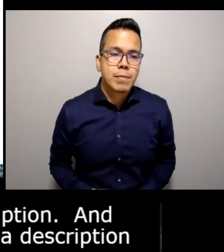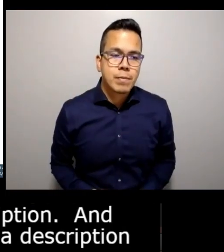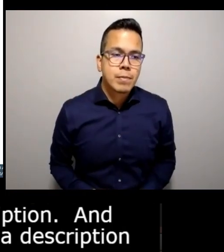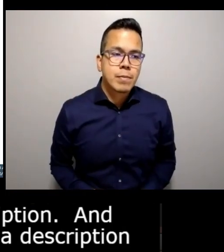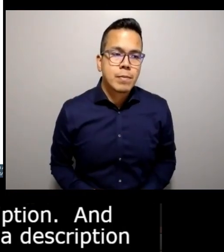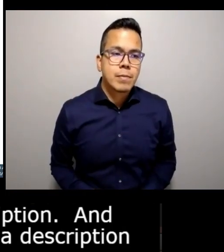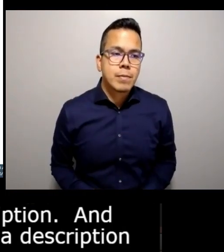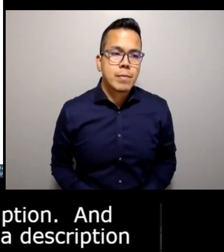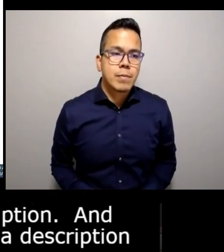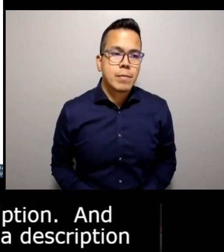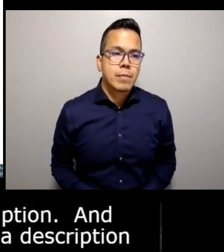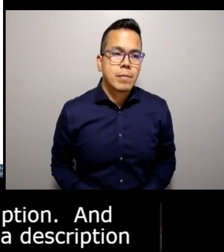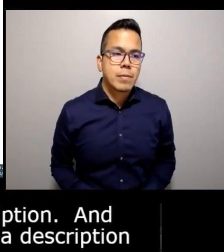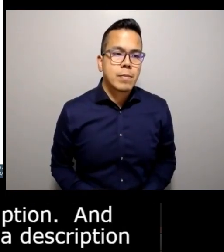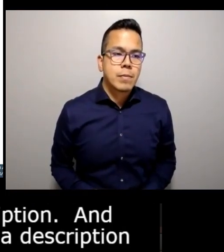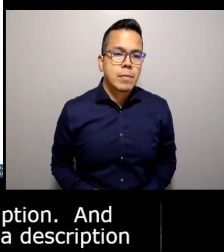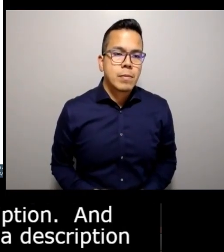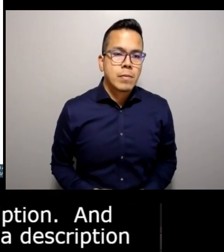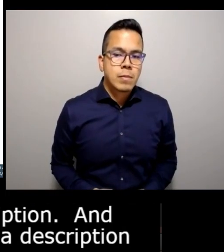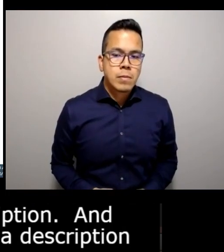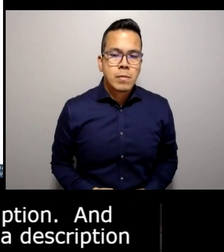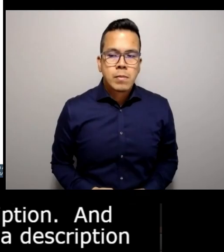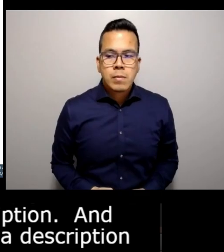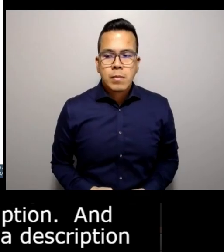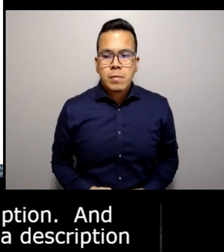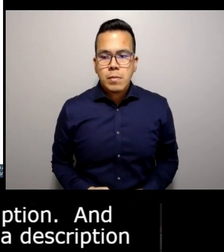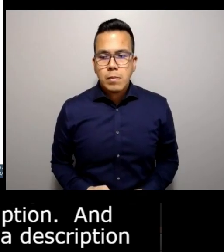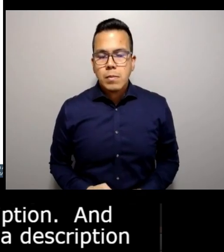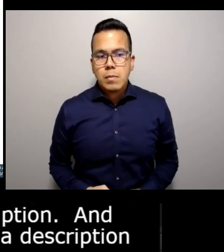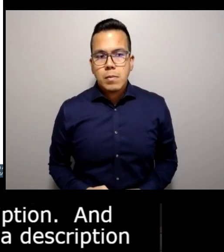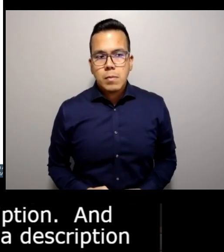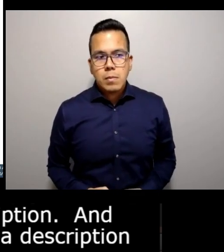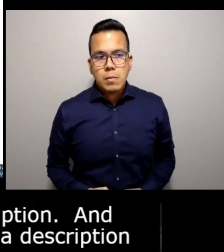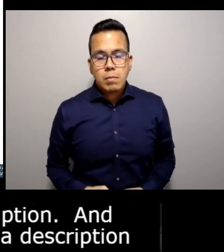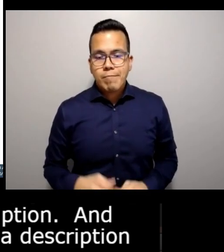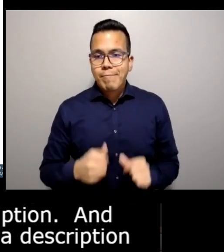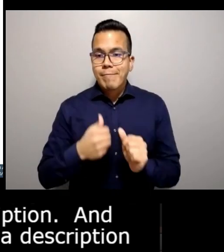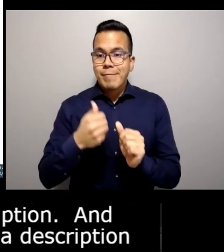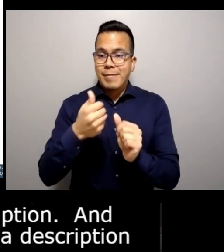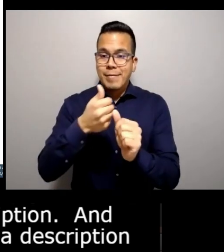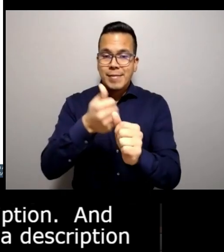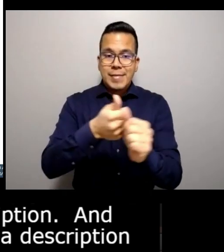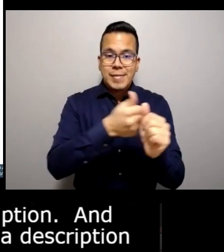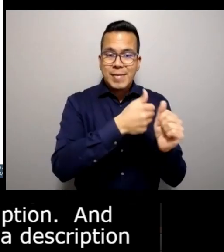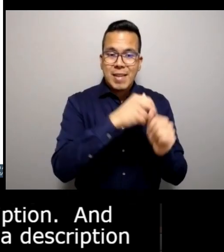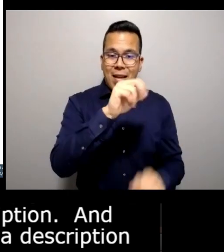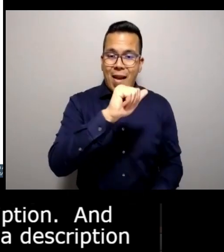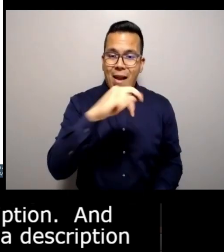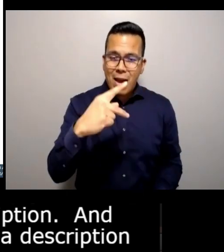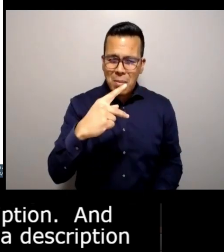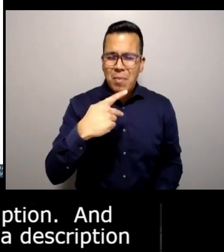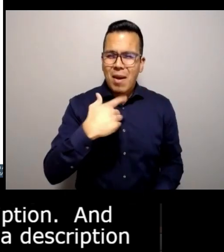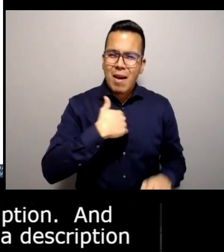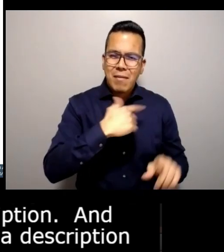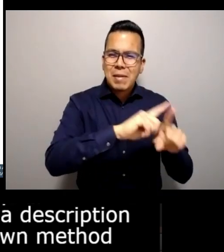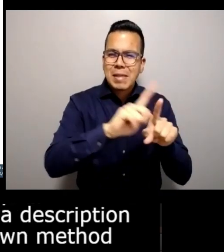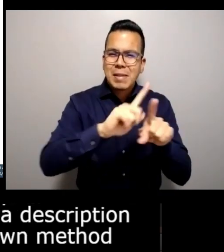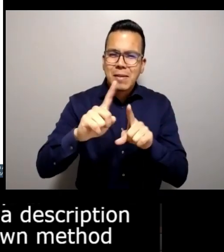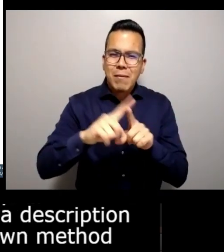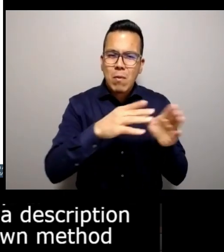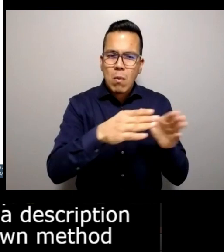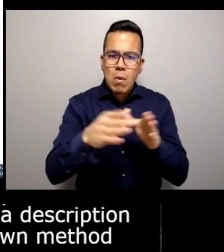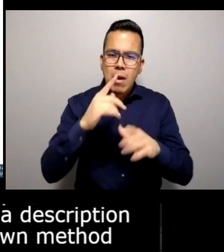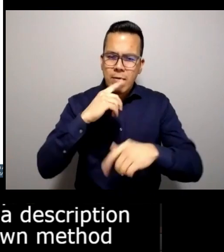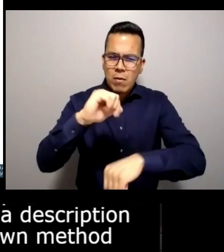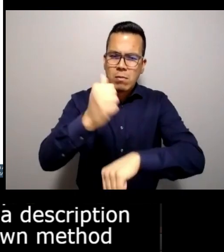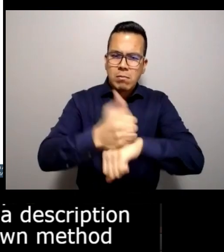Each platform has its own method for doing this, but generally speaking, goes